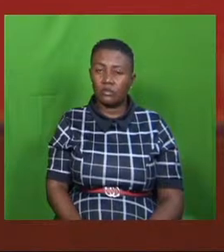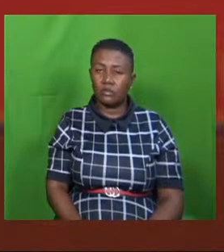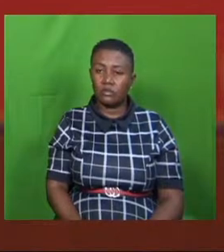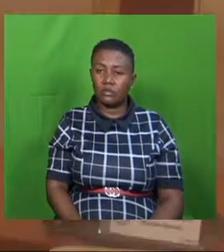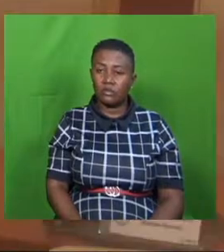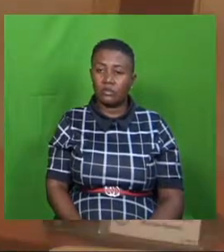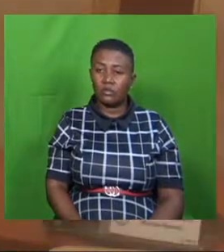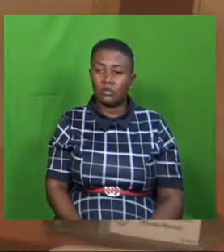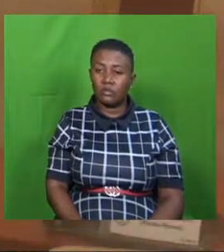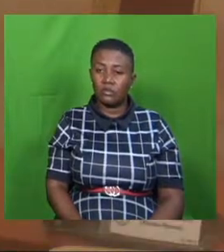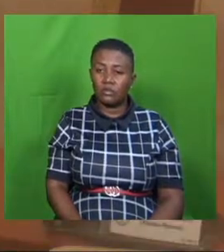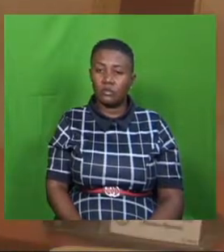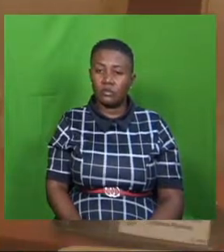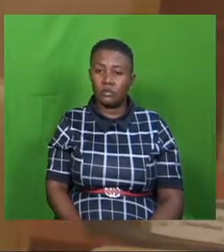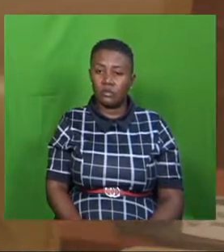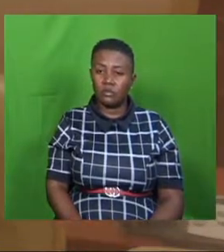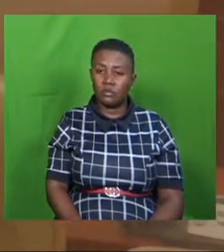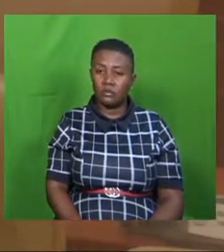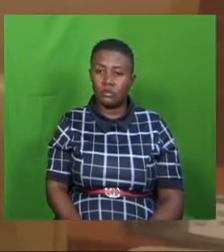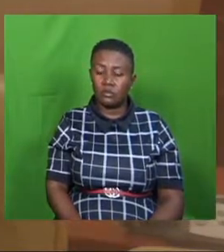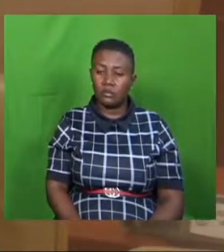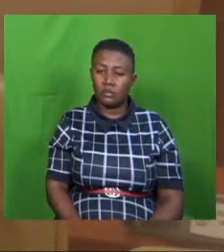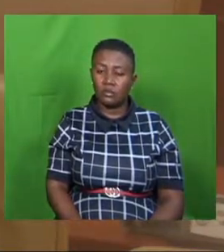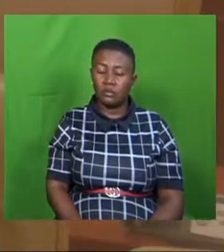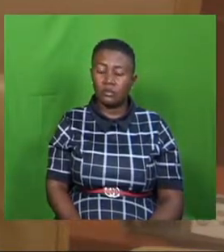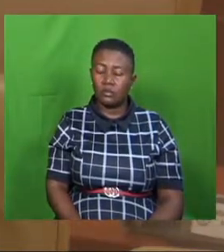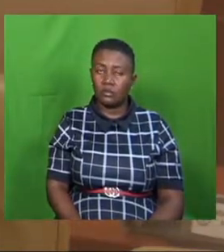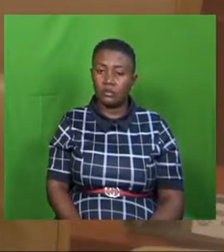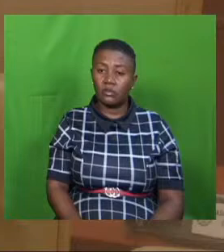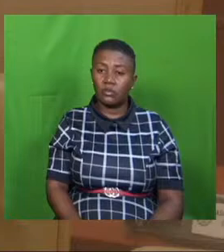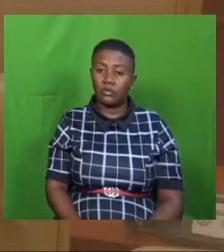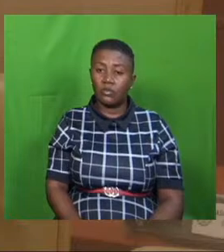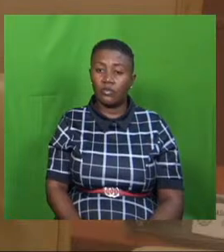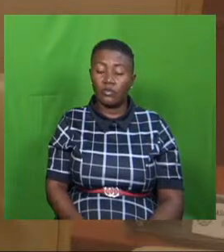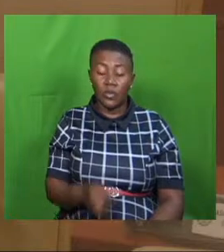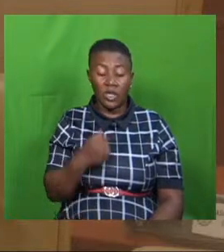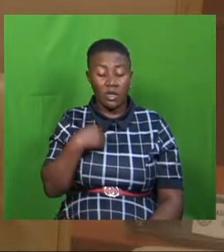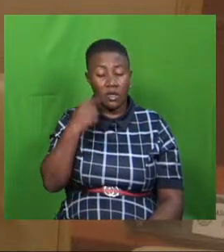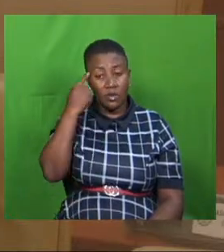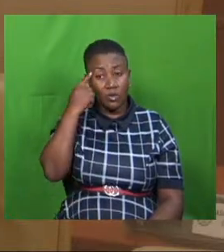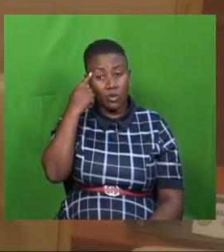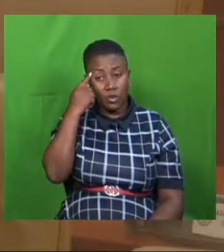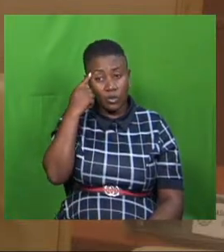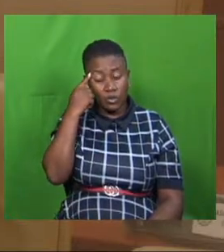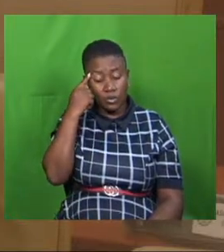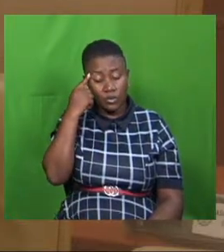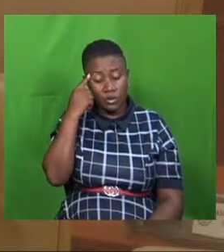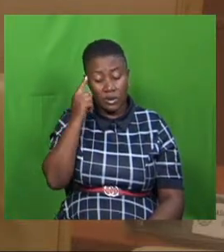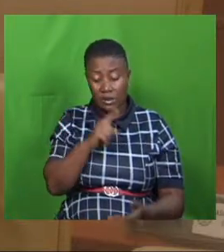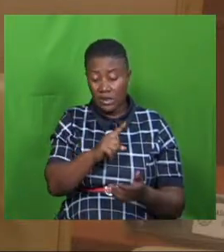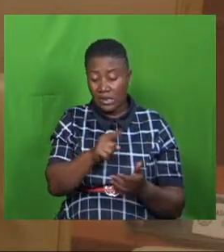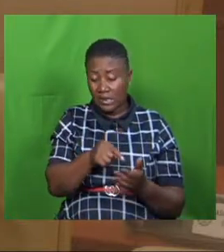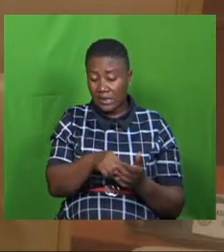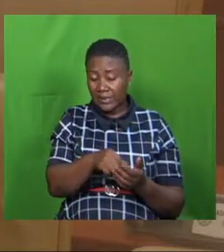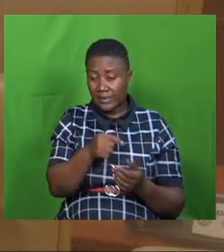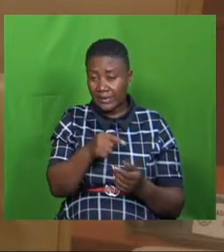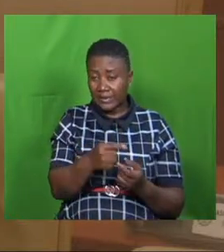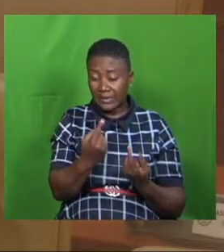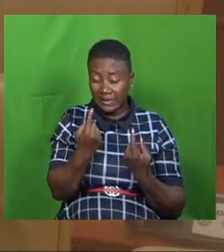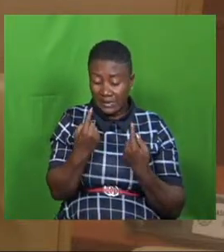Yeah, thank you, Mr. Speaker. Mr. Speaker, first, I think this is a motion for